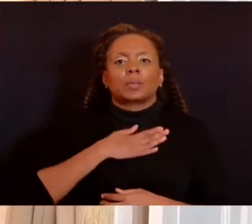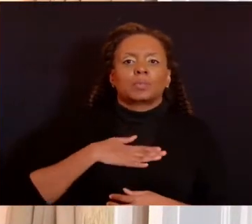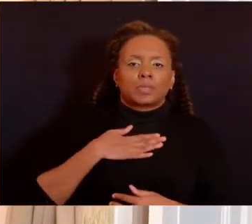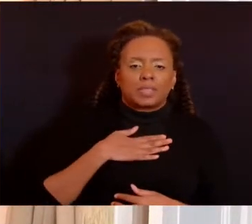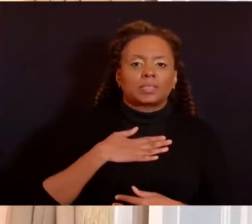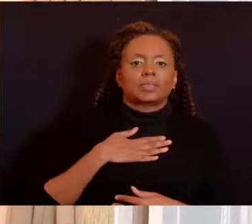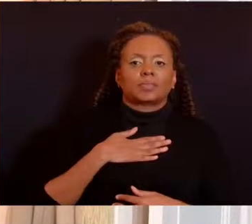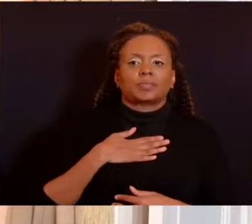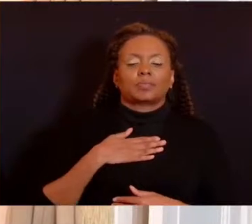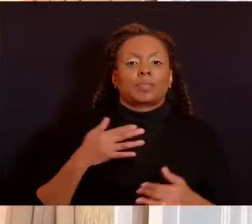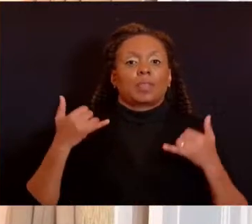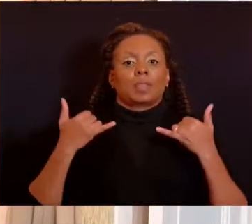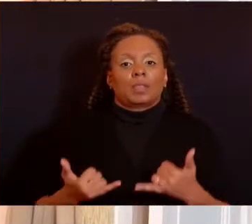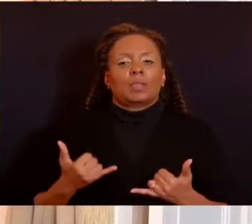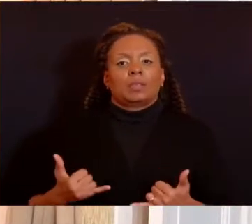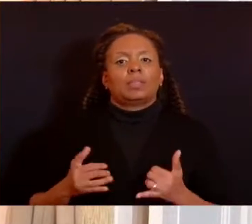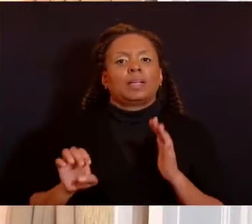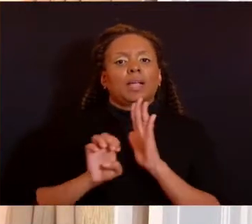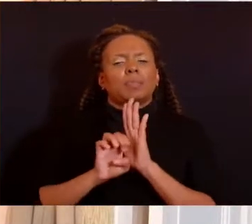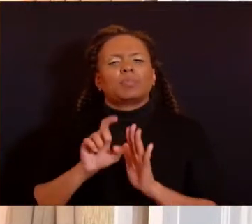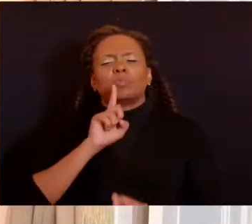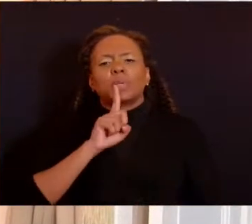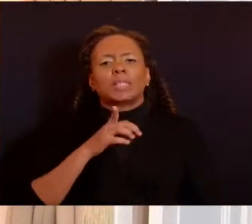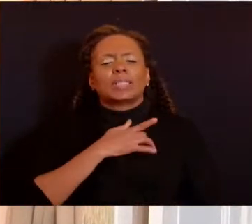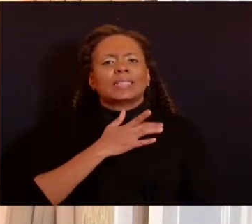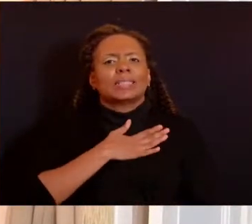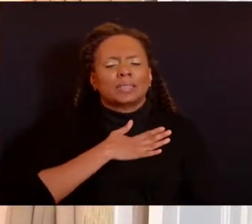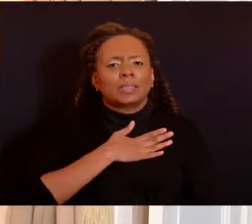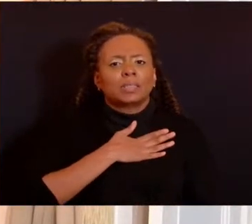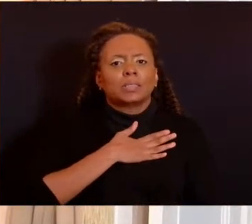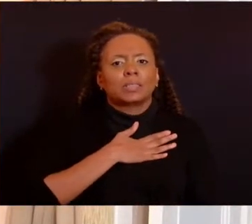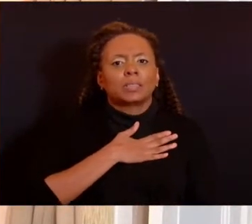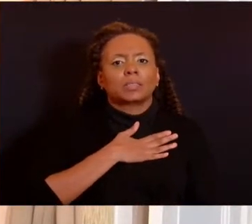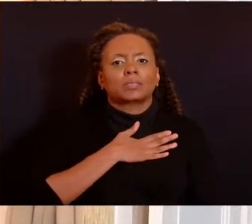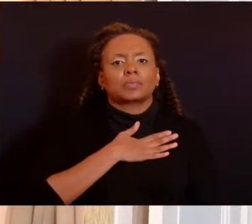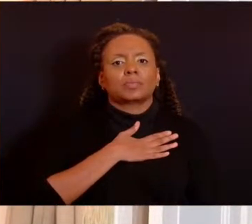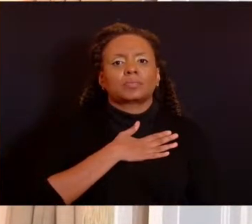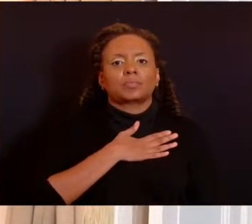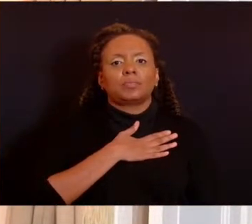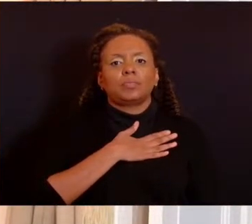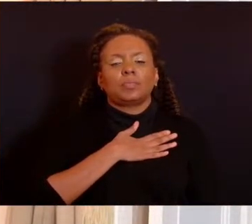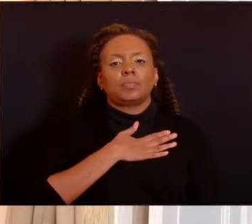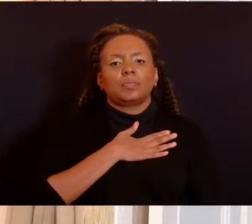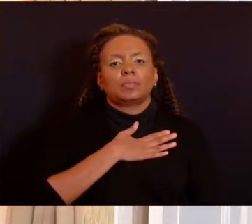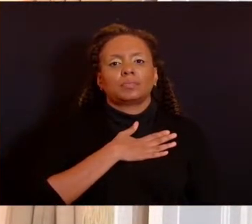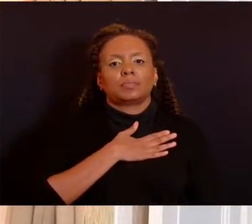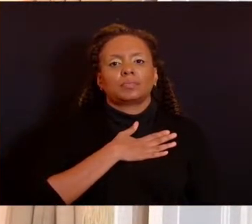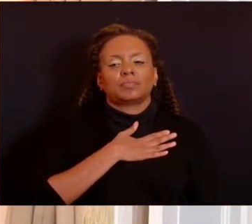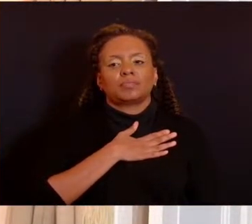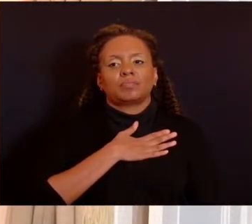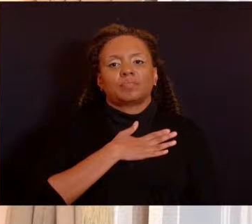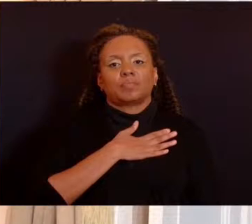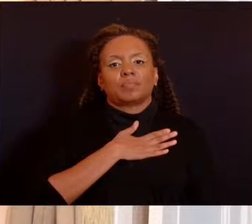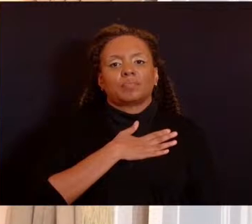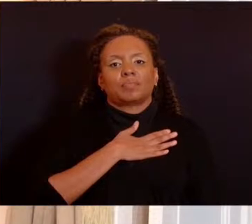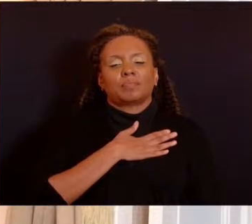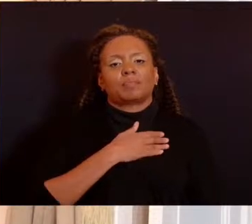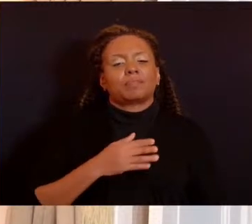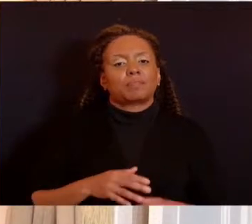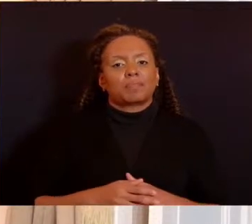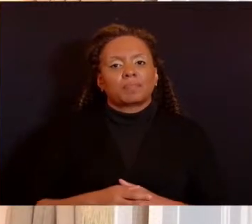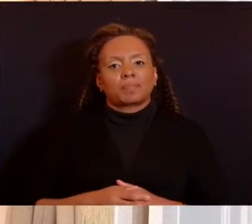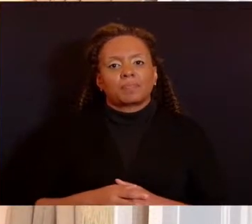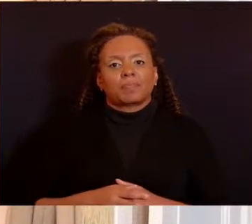as an example. As I said, the thing that touched my heart the most was the fact that in all of this, people felt that they